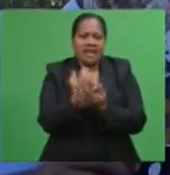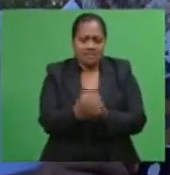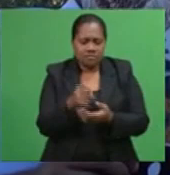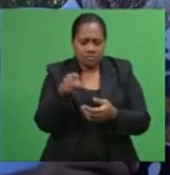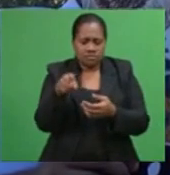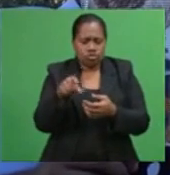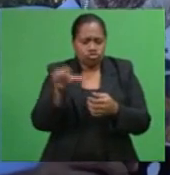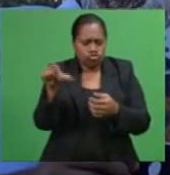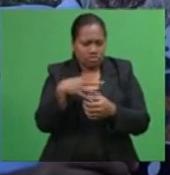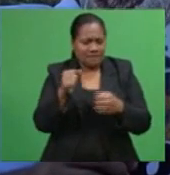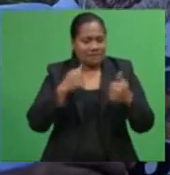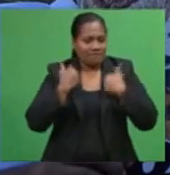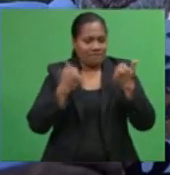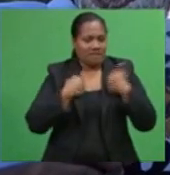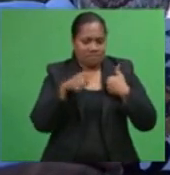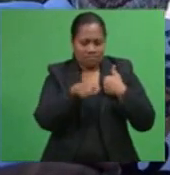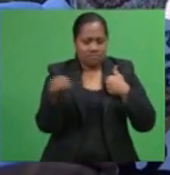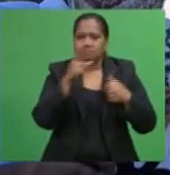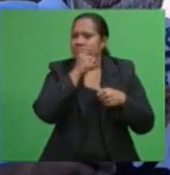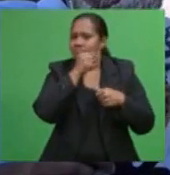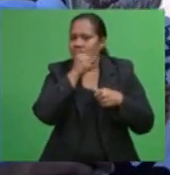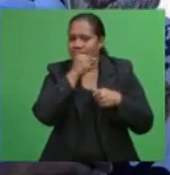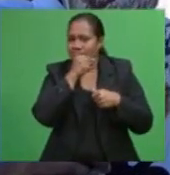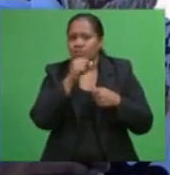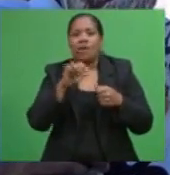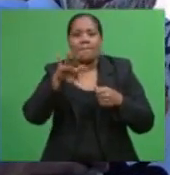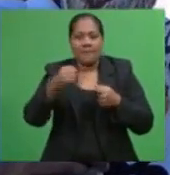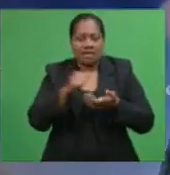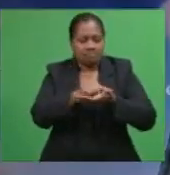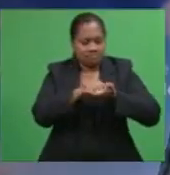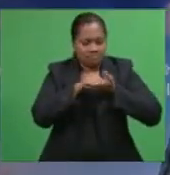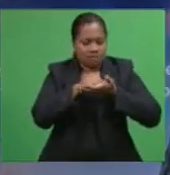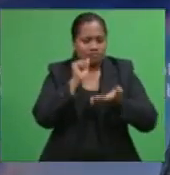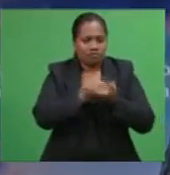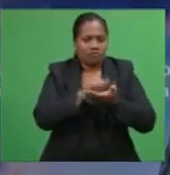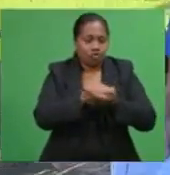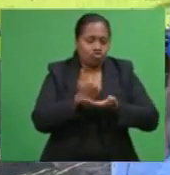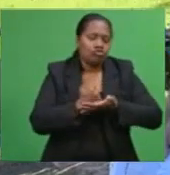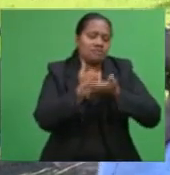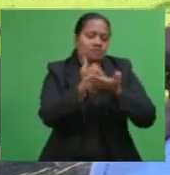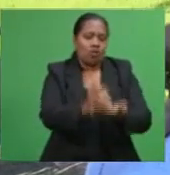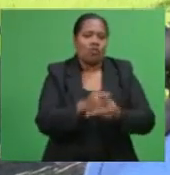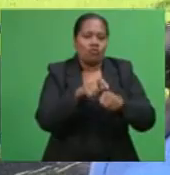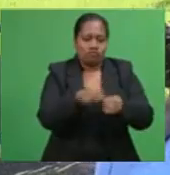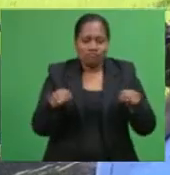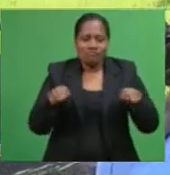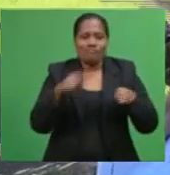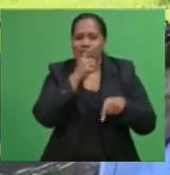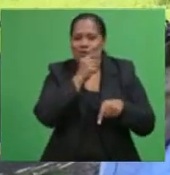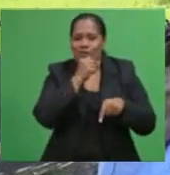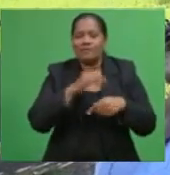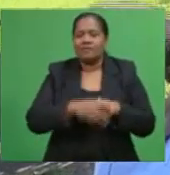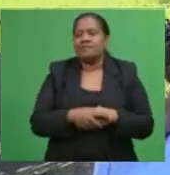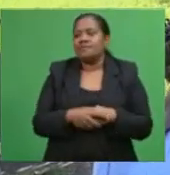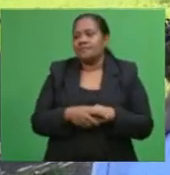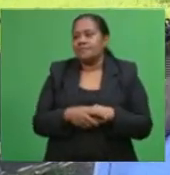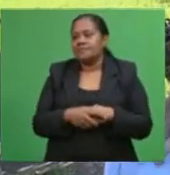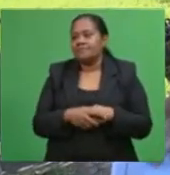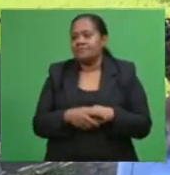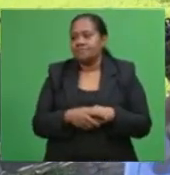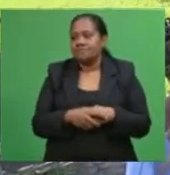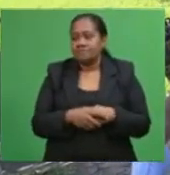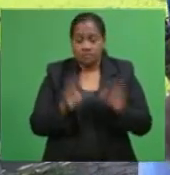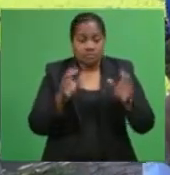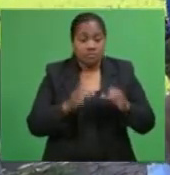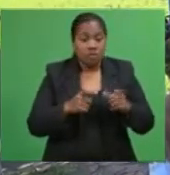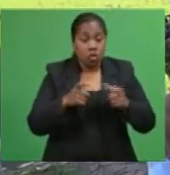with these birds, we all have to conserve the ecosystem that support the movement of these birds. BirdLife International Regional Program